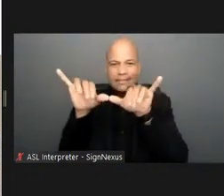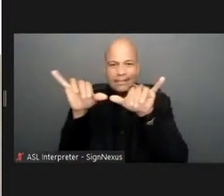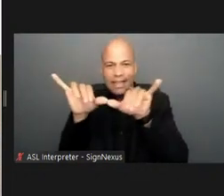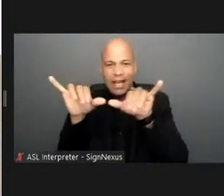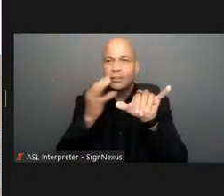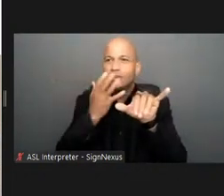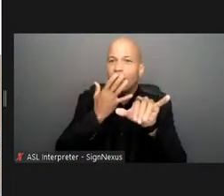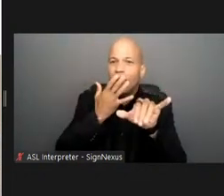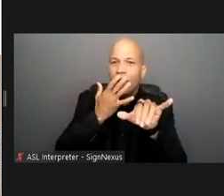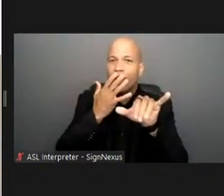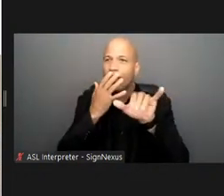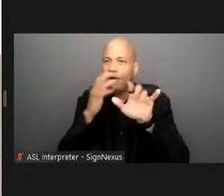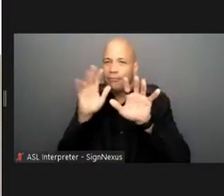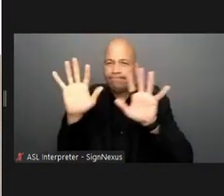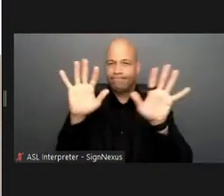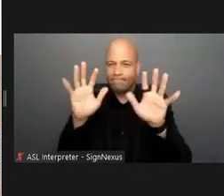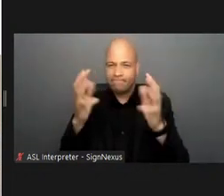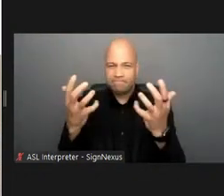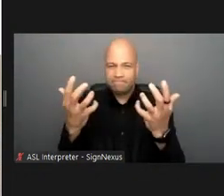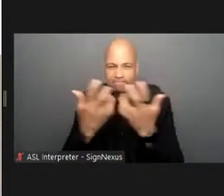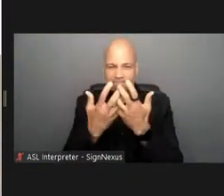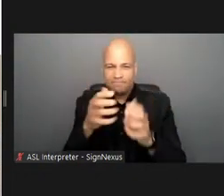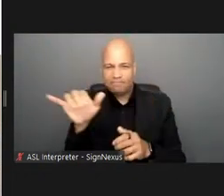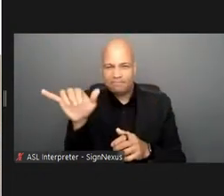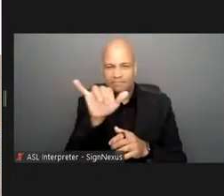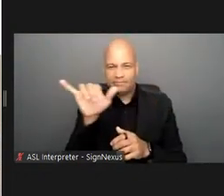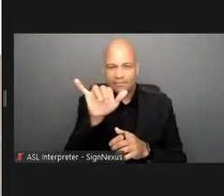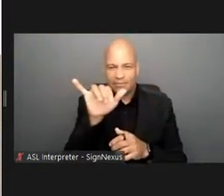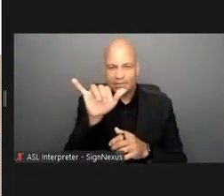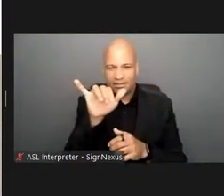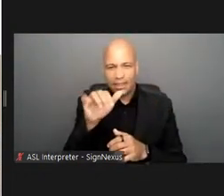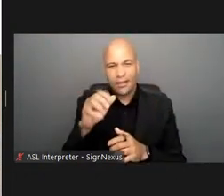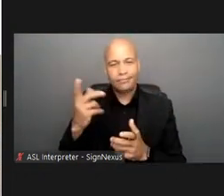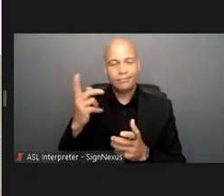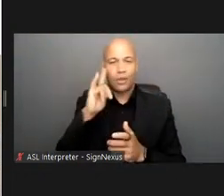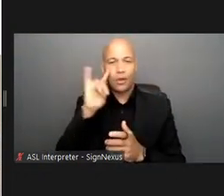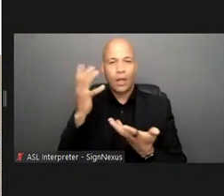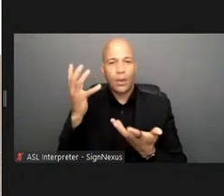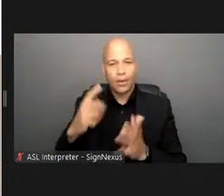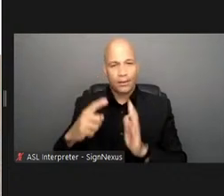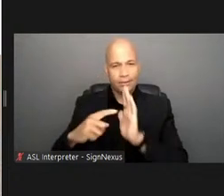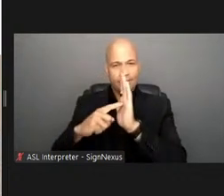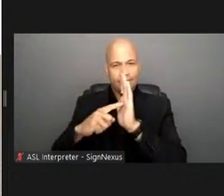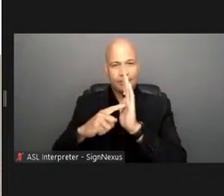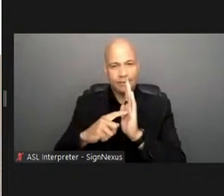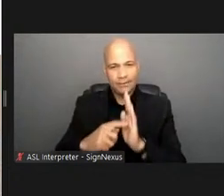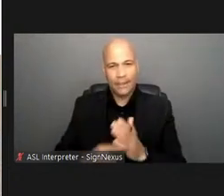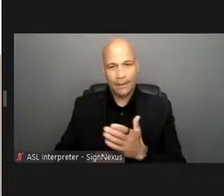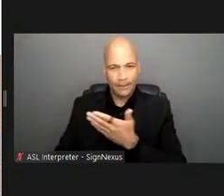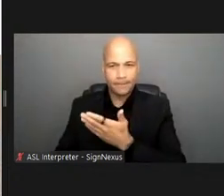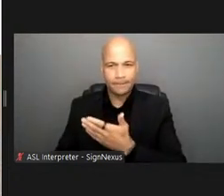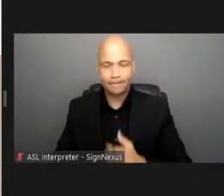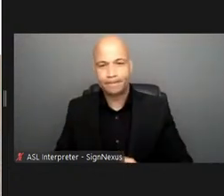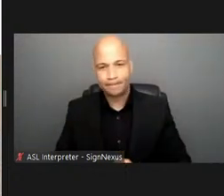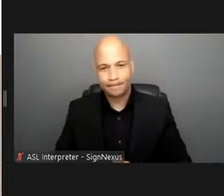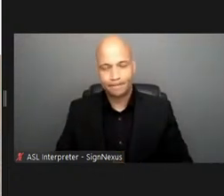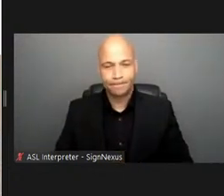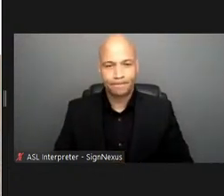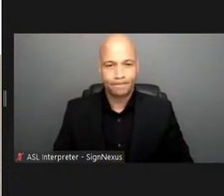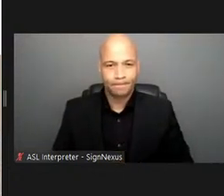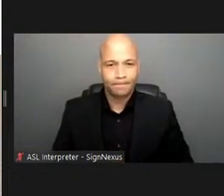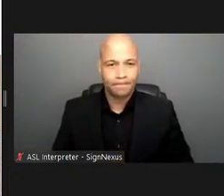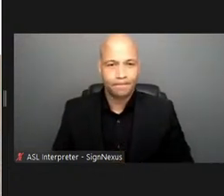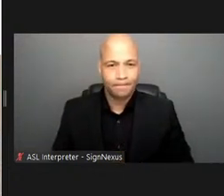existing light pole colors on the bottom right there's a rendering of tolling system equipment that would be placed on existing infrastructure